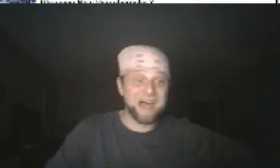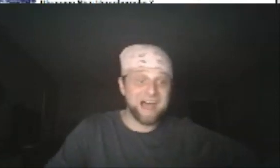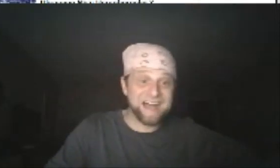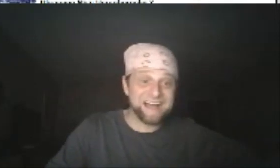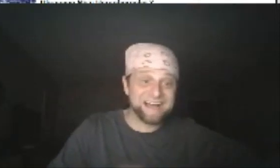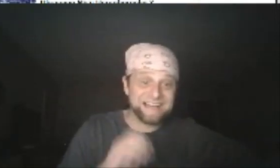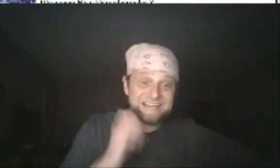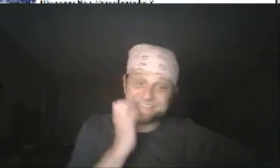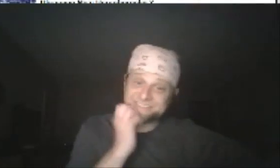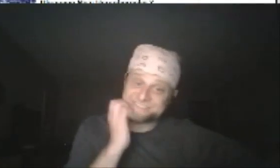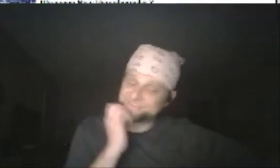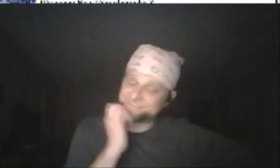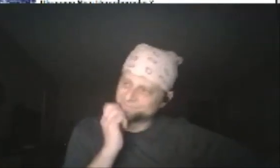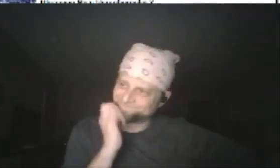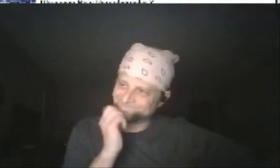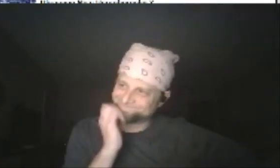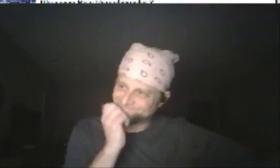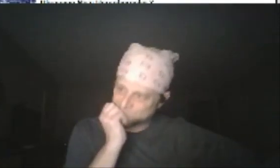the Palestinians.